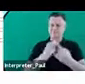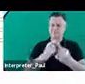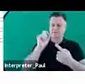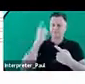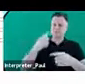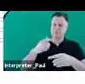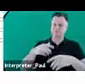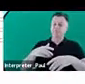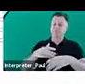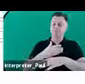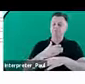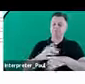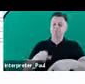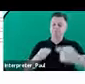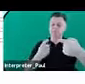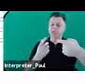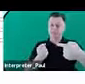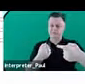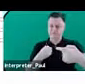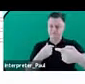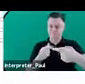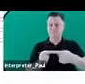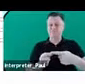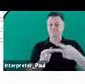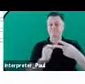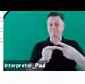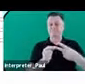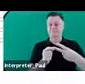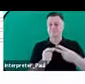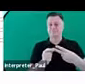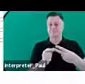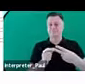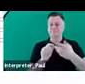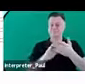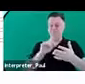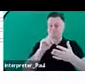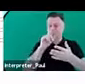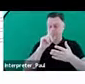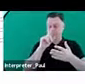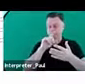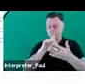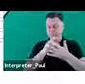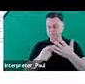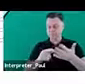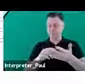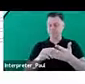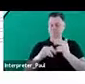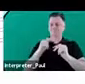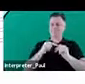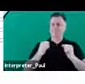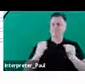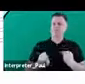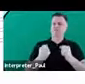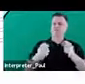challenges that these individuals are faced with. It's about helping them to identify their strengths so that they stand out from the